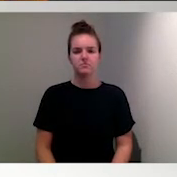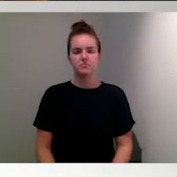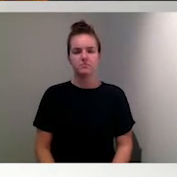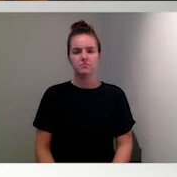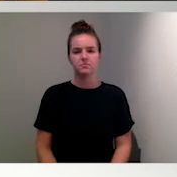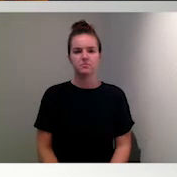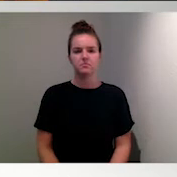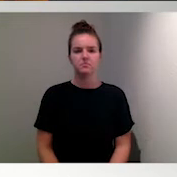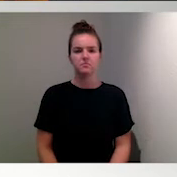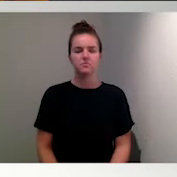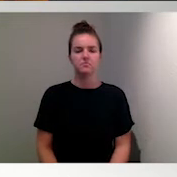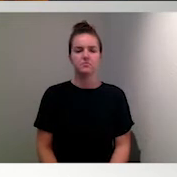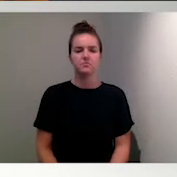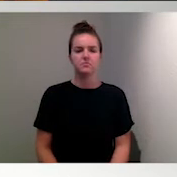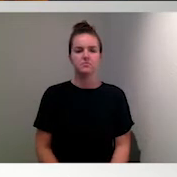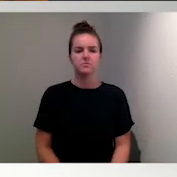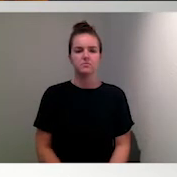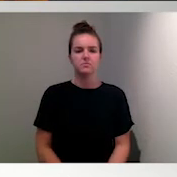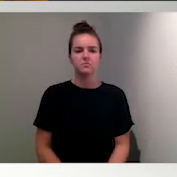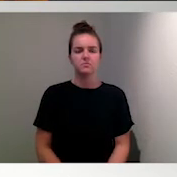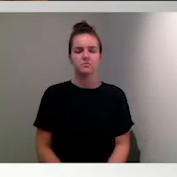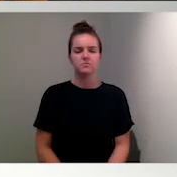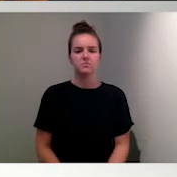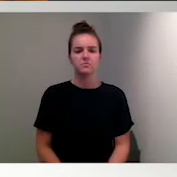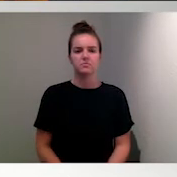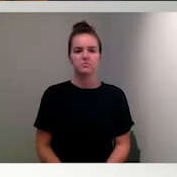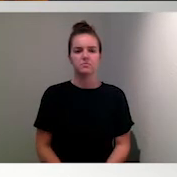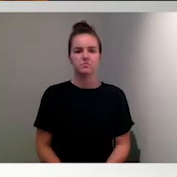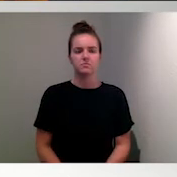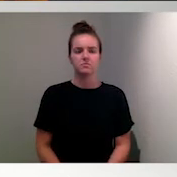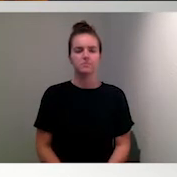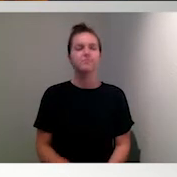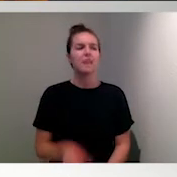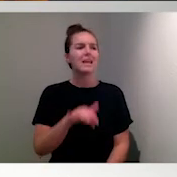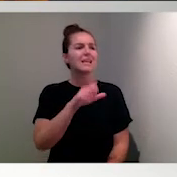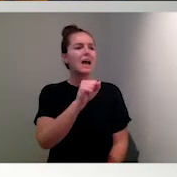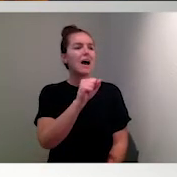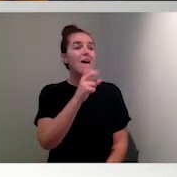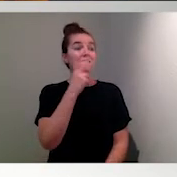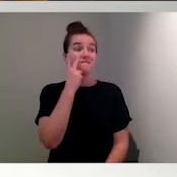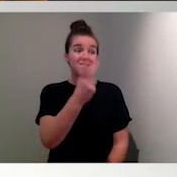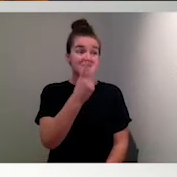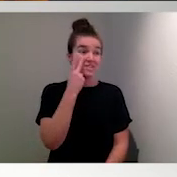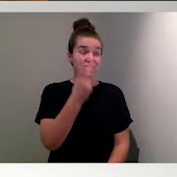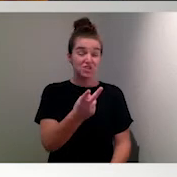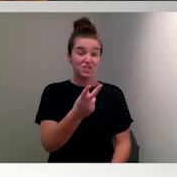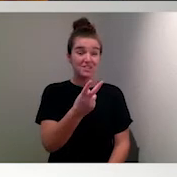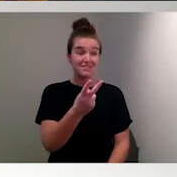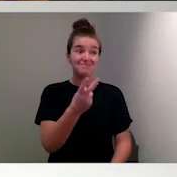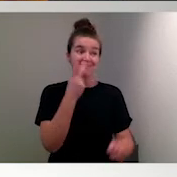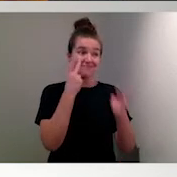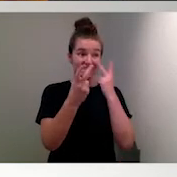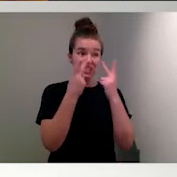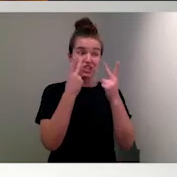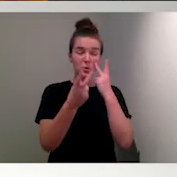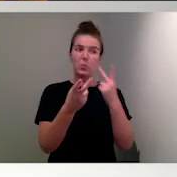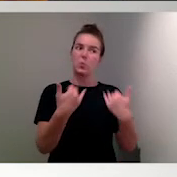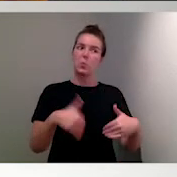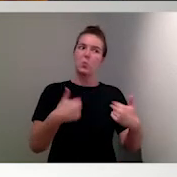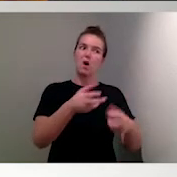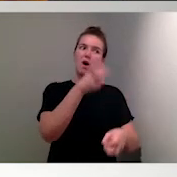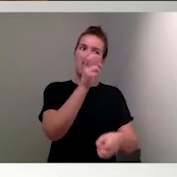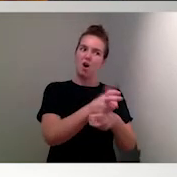be. Yeah, vision is hard because again, it's one of those that it does kind